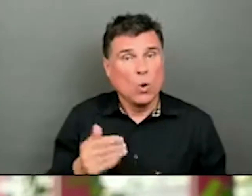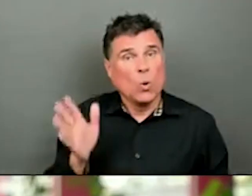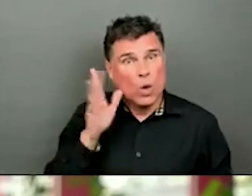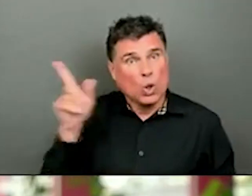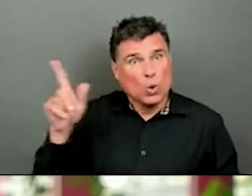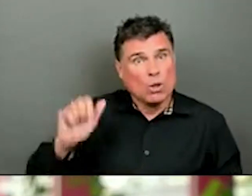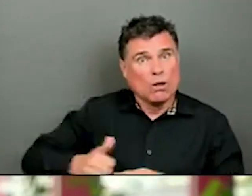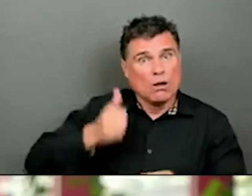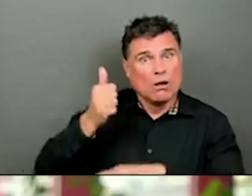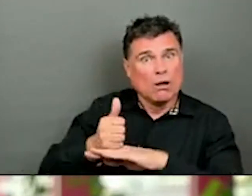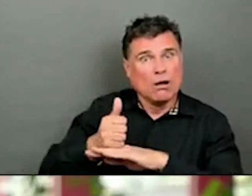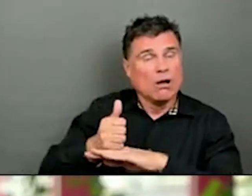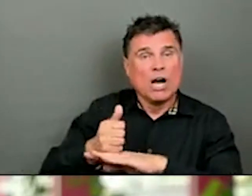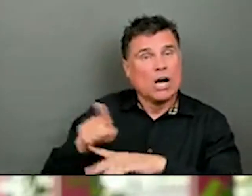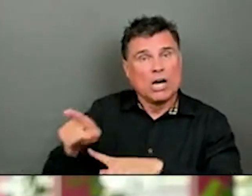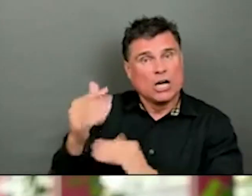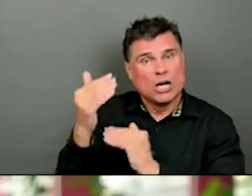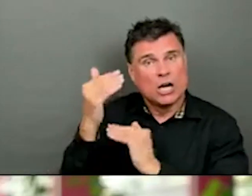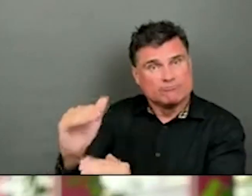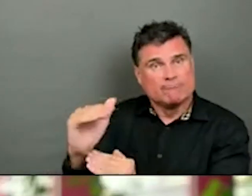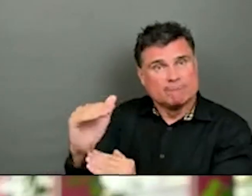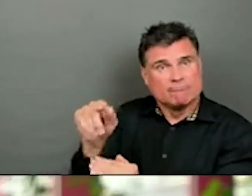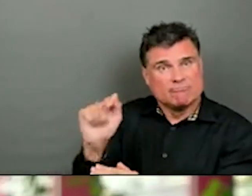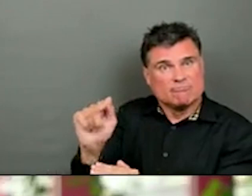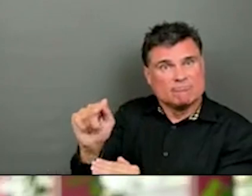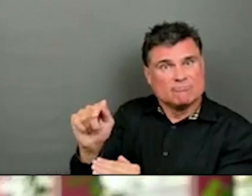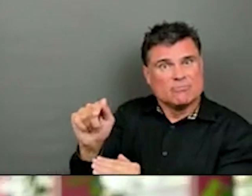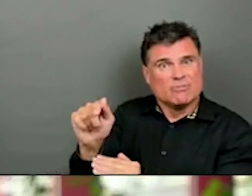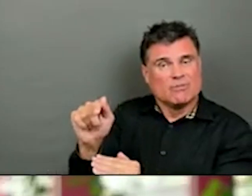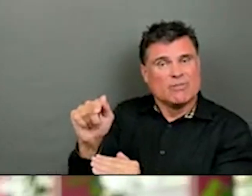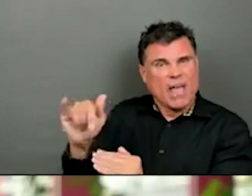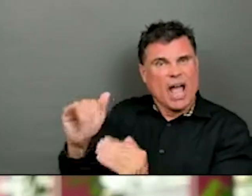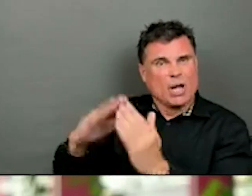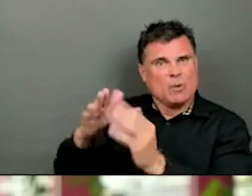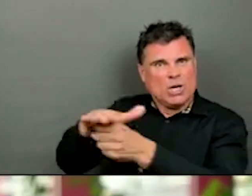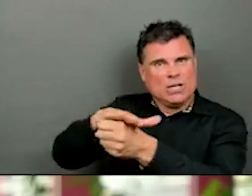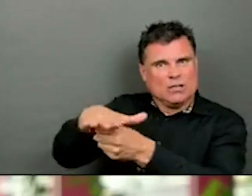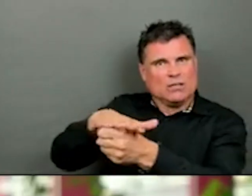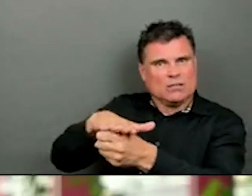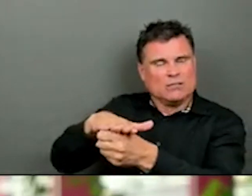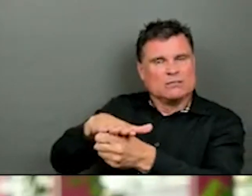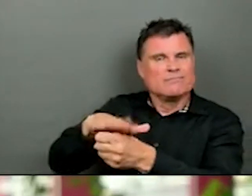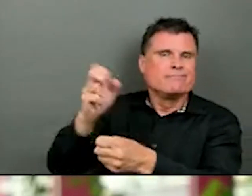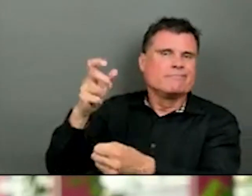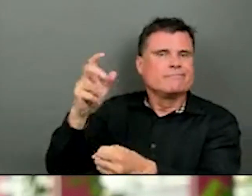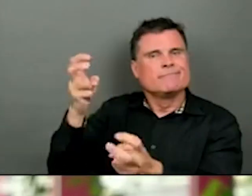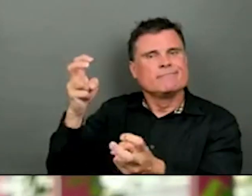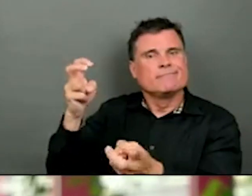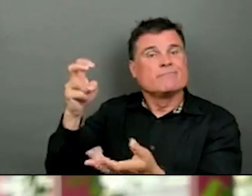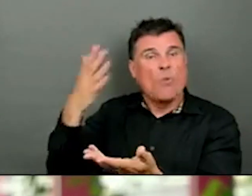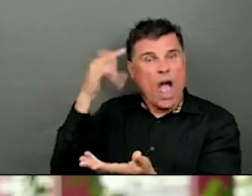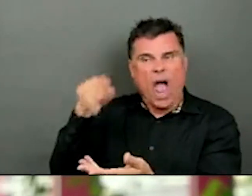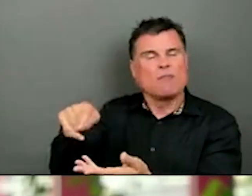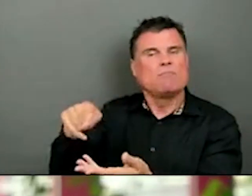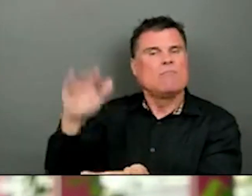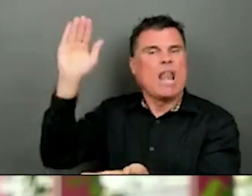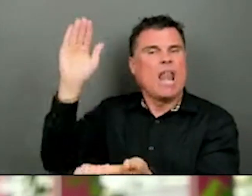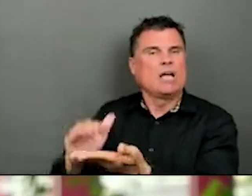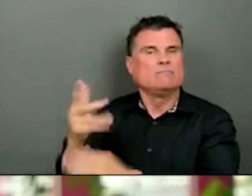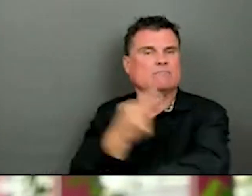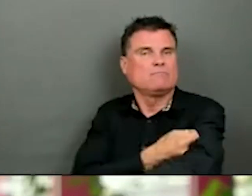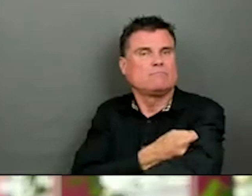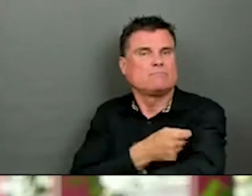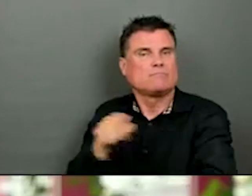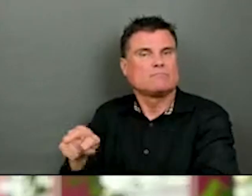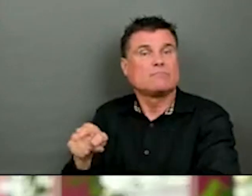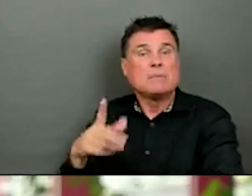or different limitations for the pockets, as you say, of the area of the province that are still at around